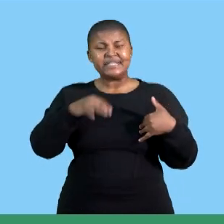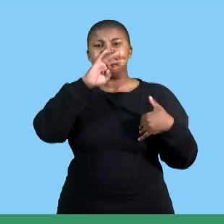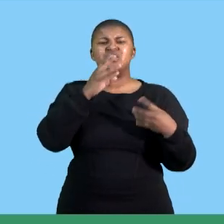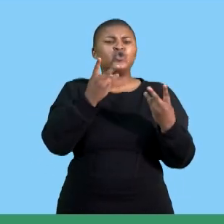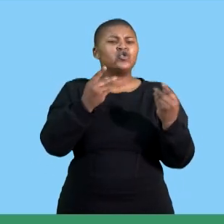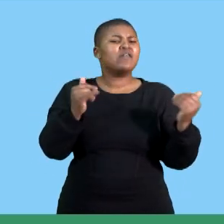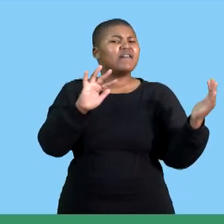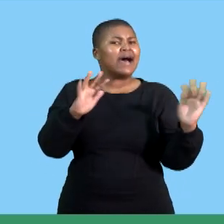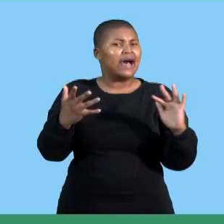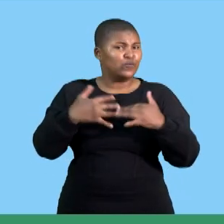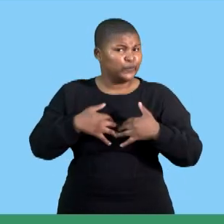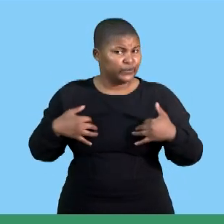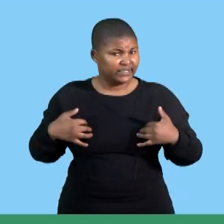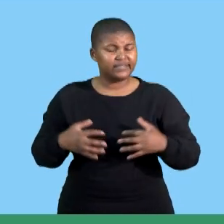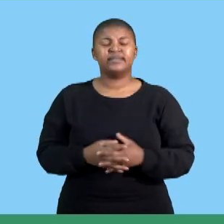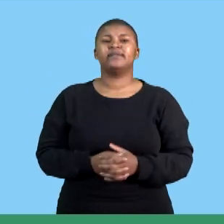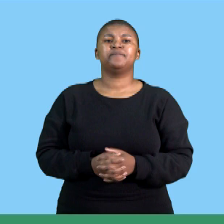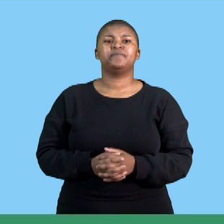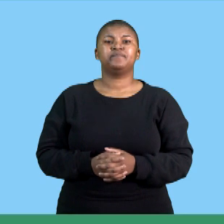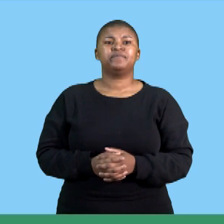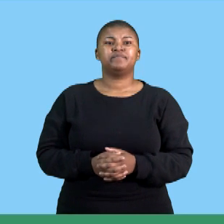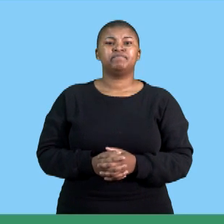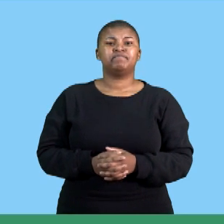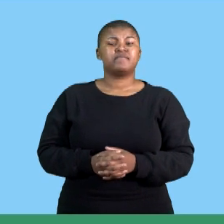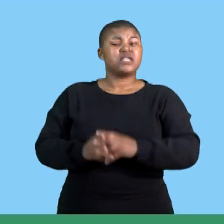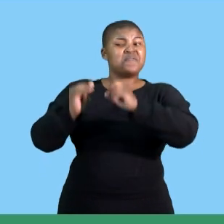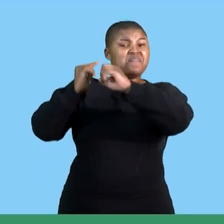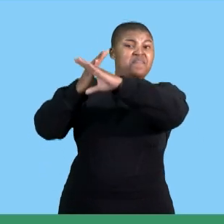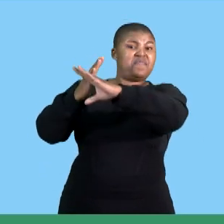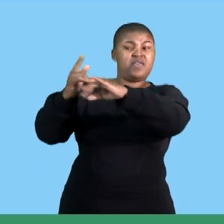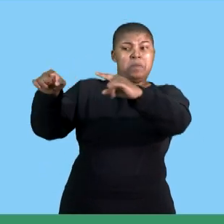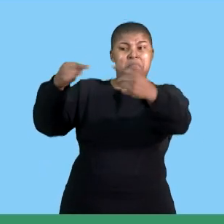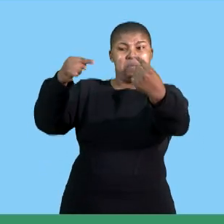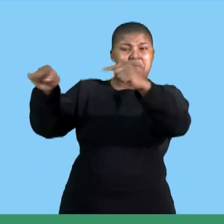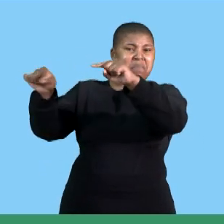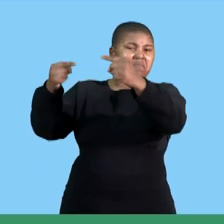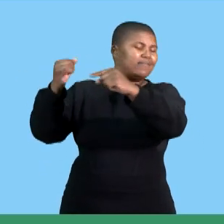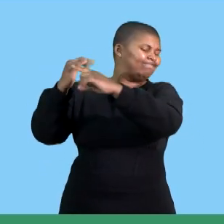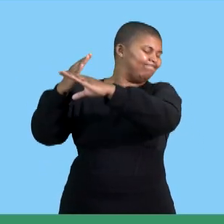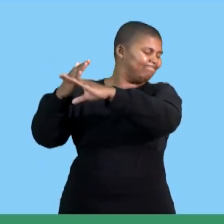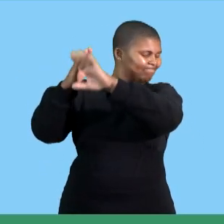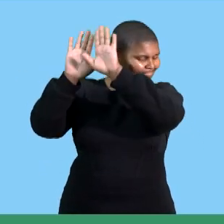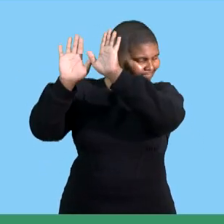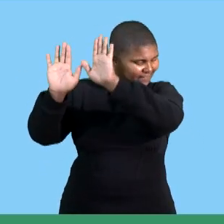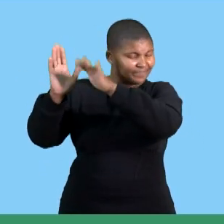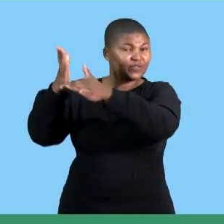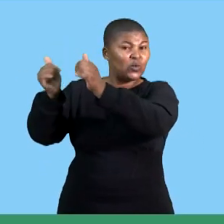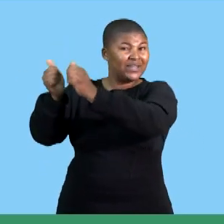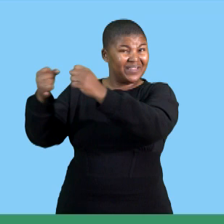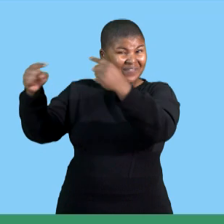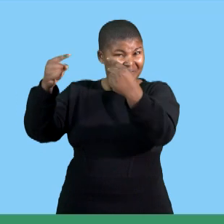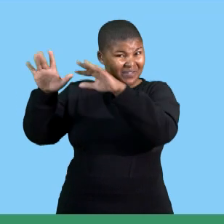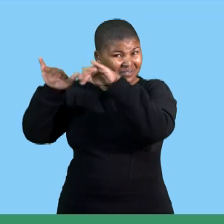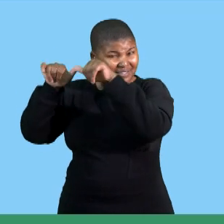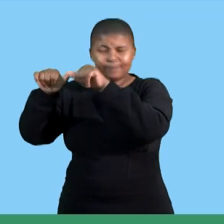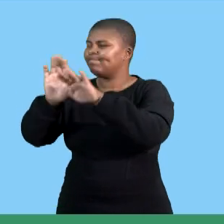stress? It says we must avoid conflict situations with co-workers. Now